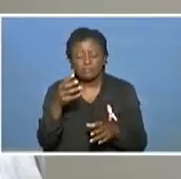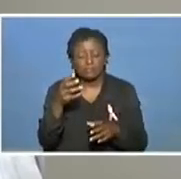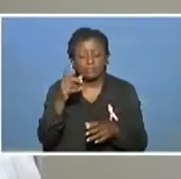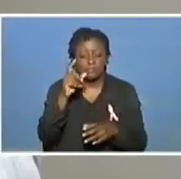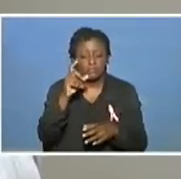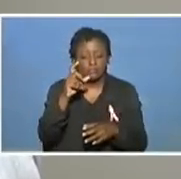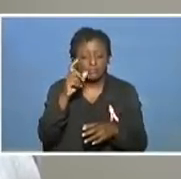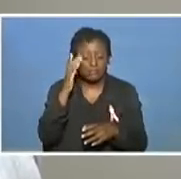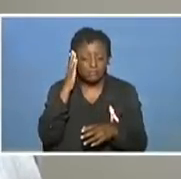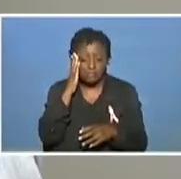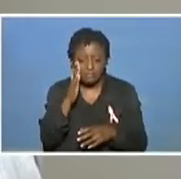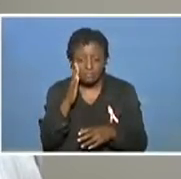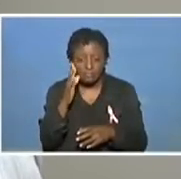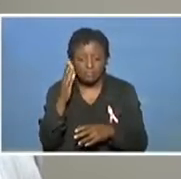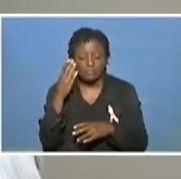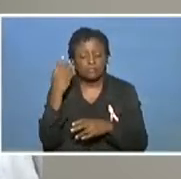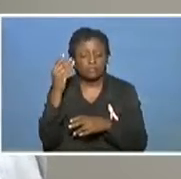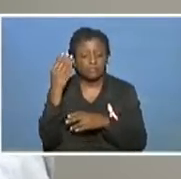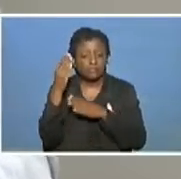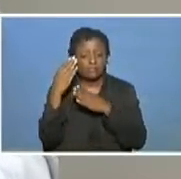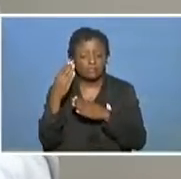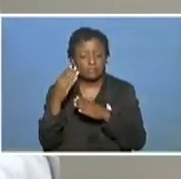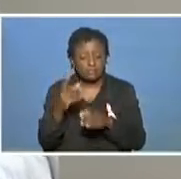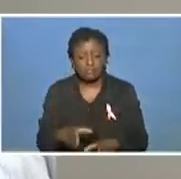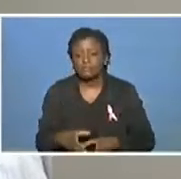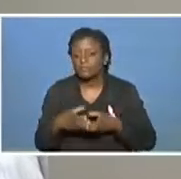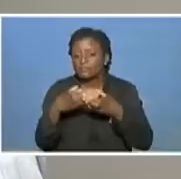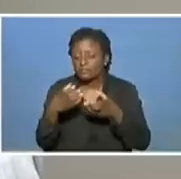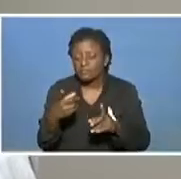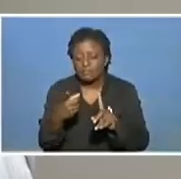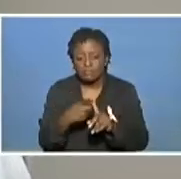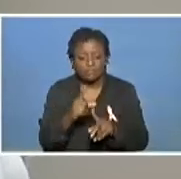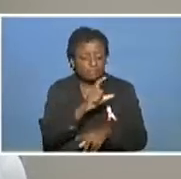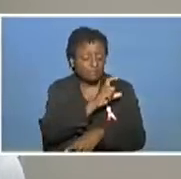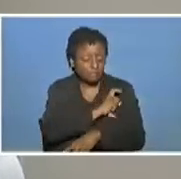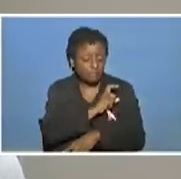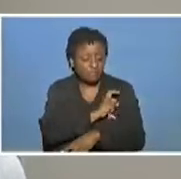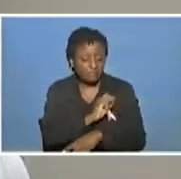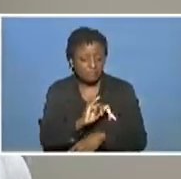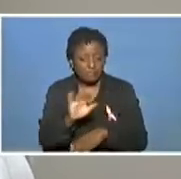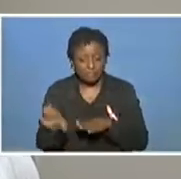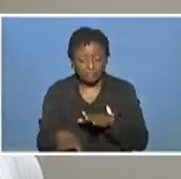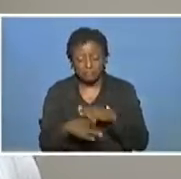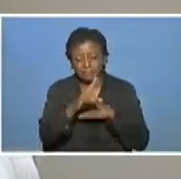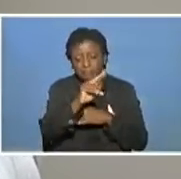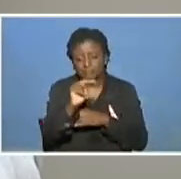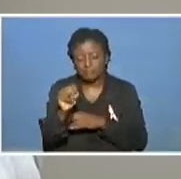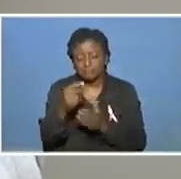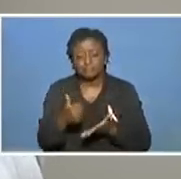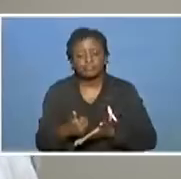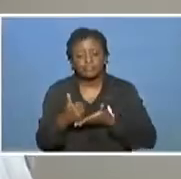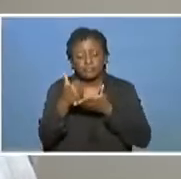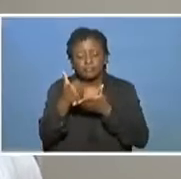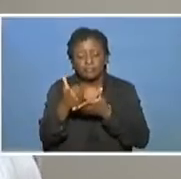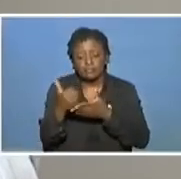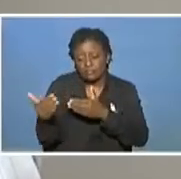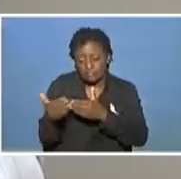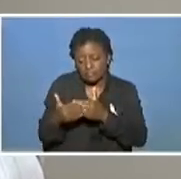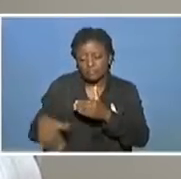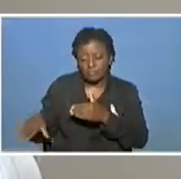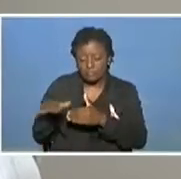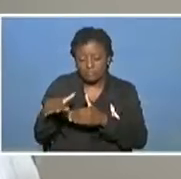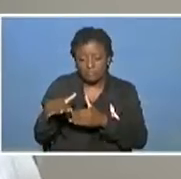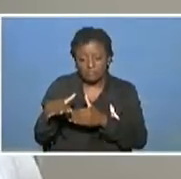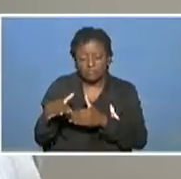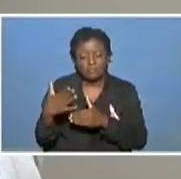will commit to a policing action under the aegis of the United Nations and CARICOM to help its neighbor. According